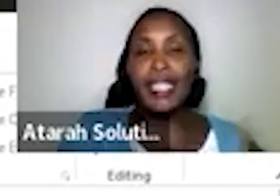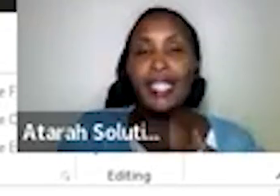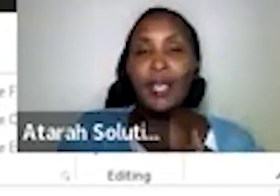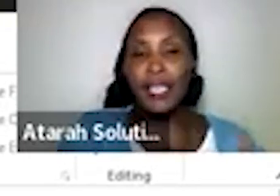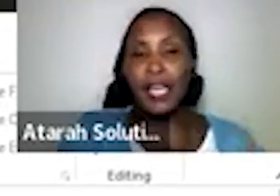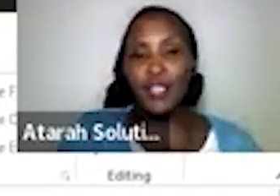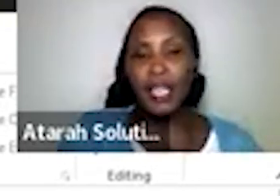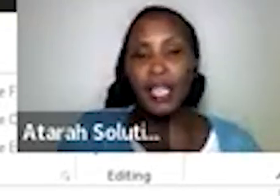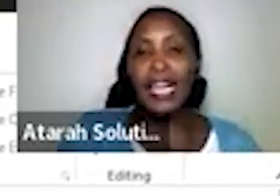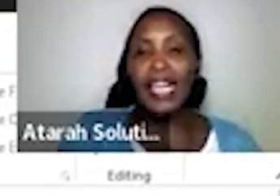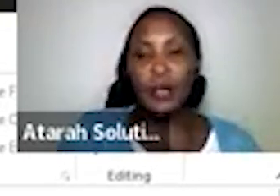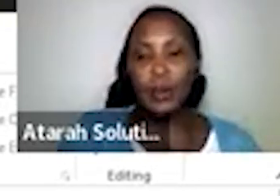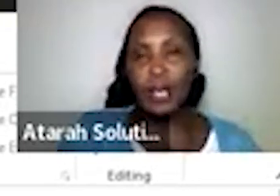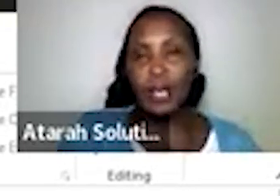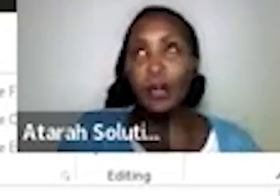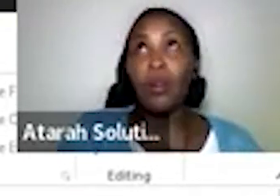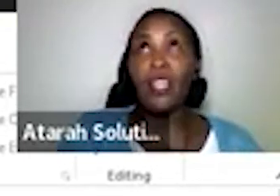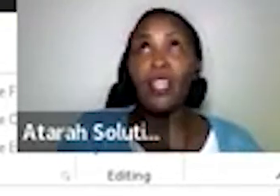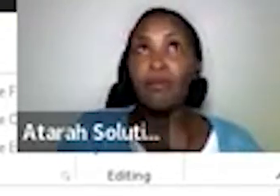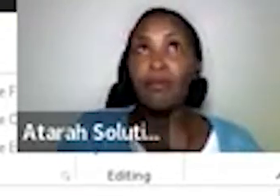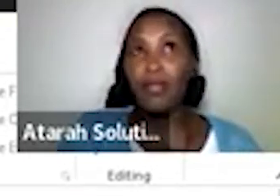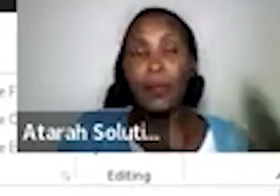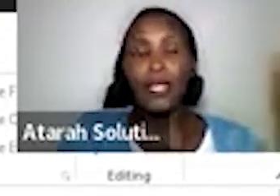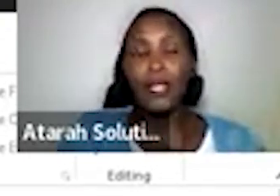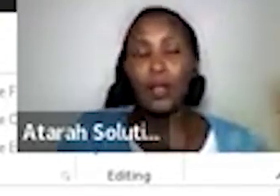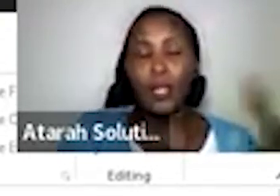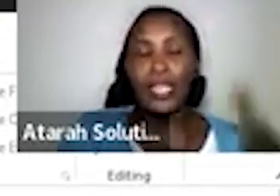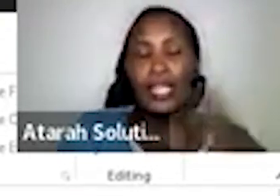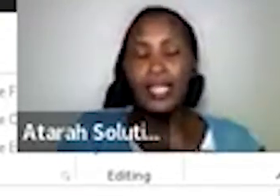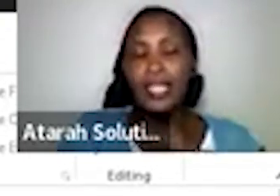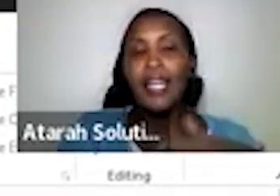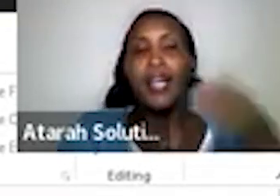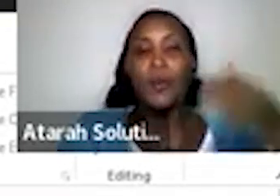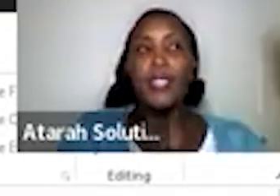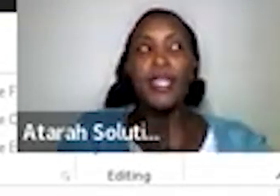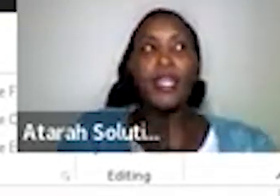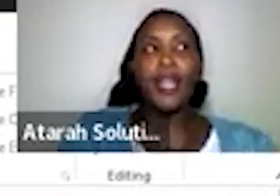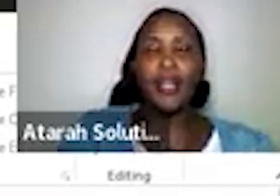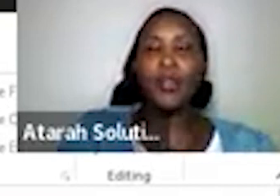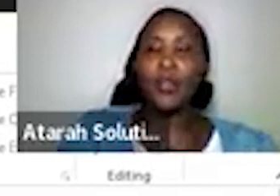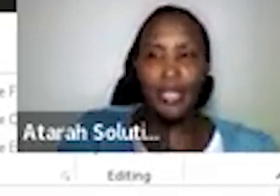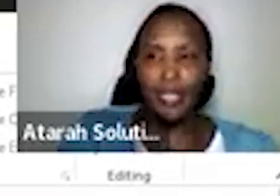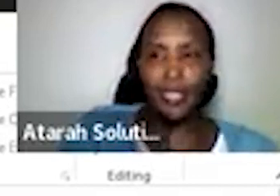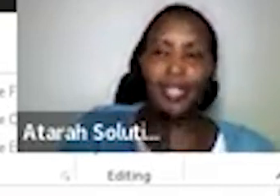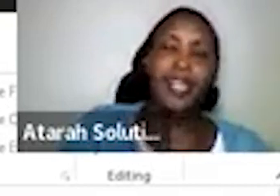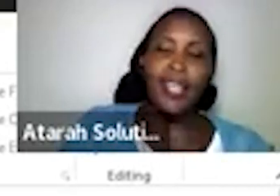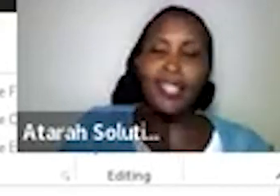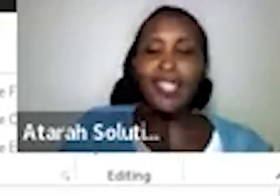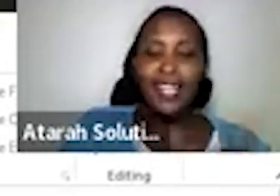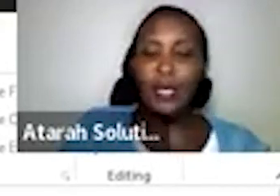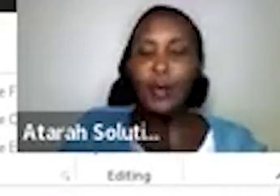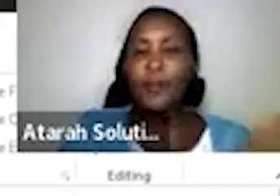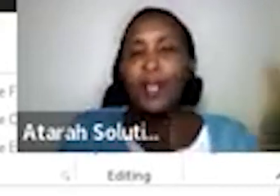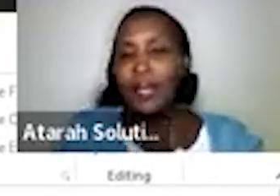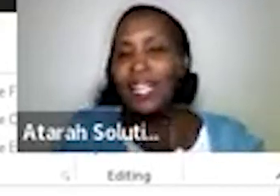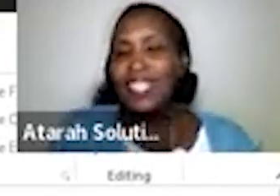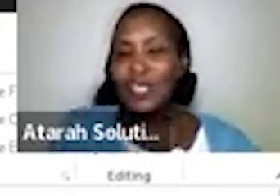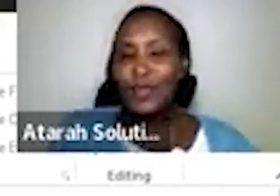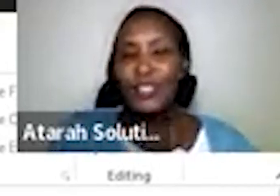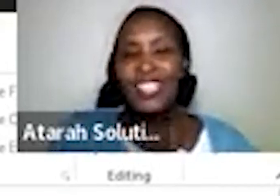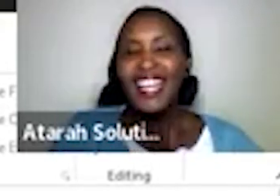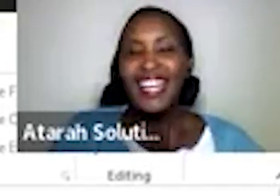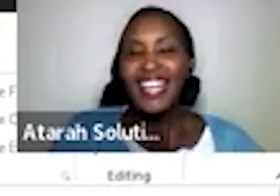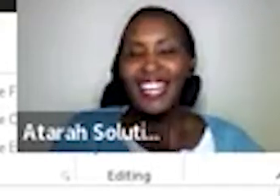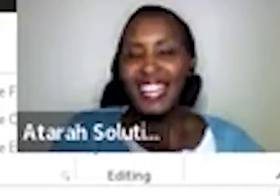Elsa. Elsa was actually a lion, or rather, somebody called Elsa adopted a lion called Elsa. Anyway, but that's